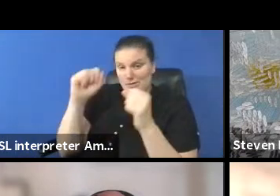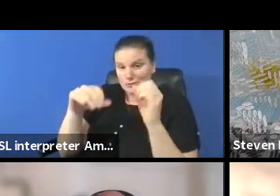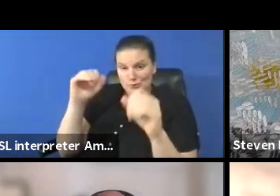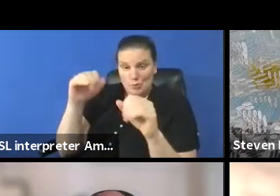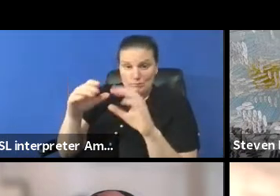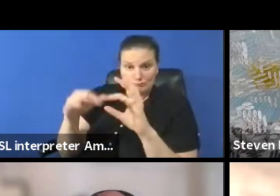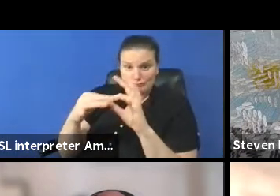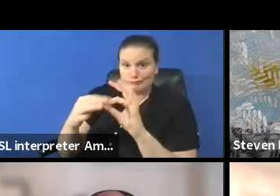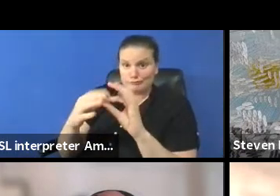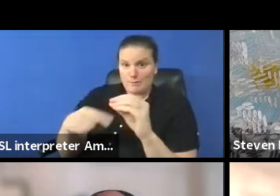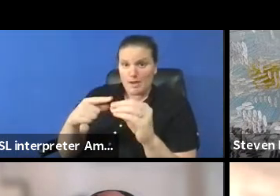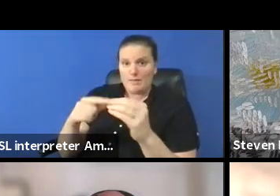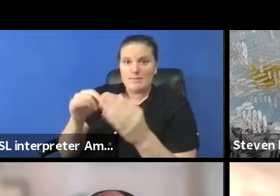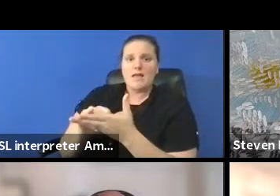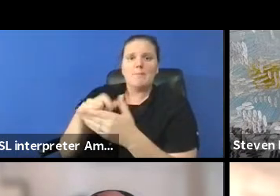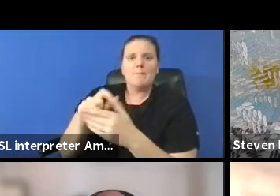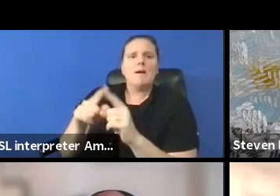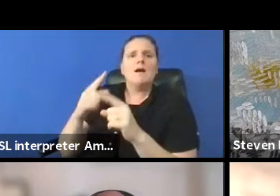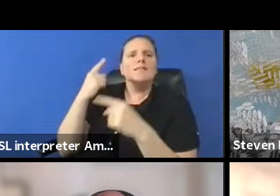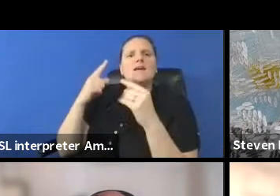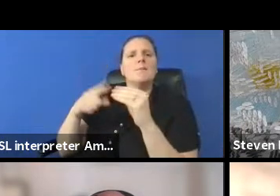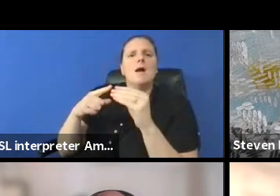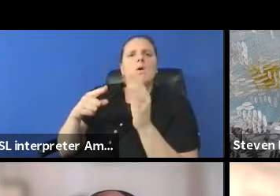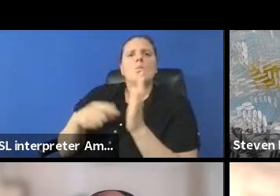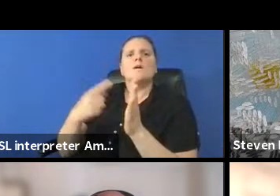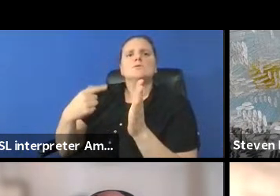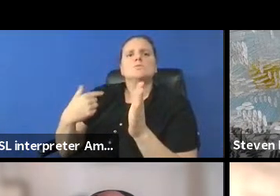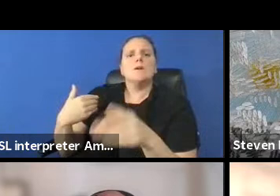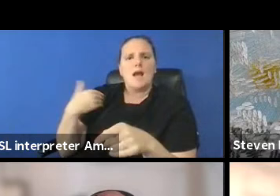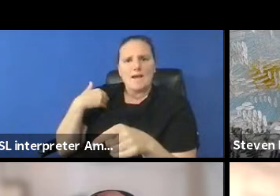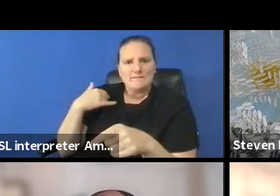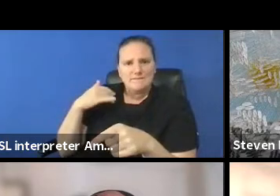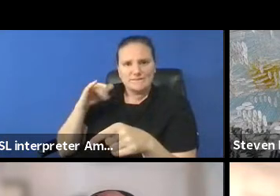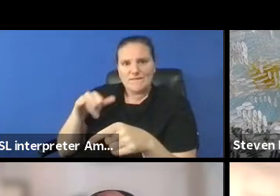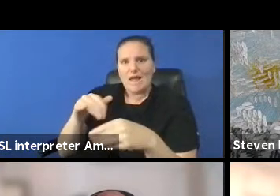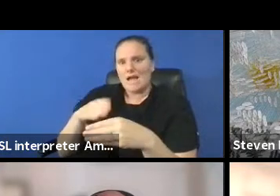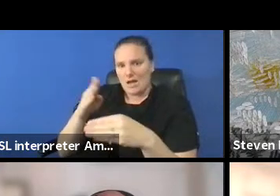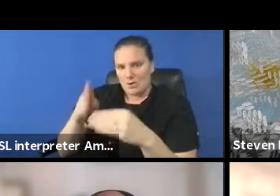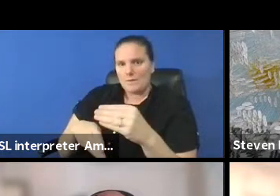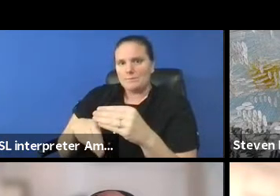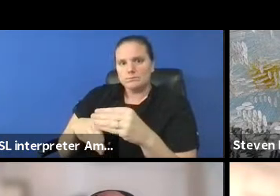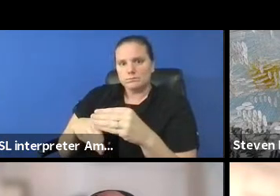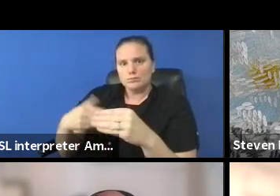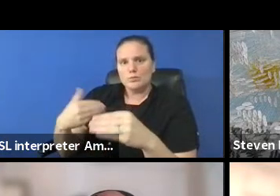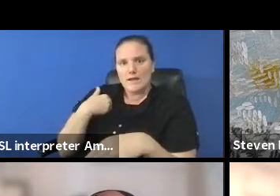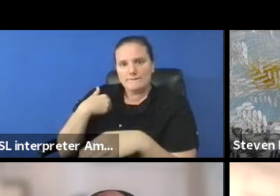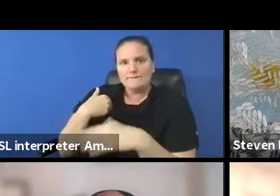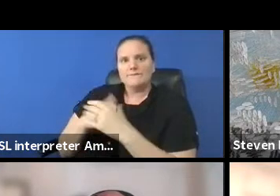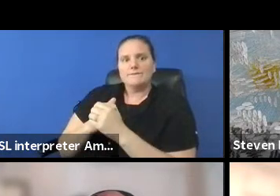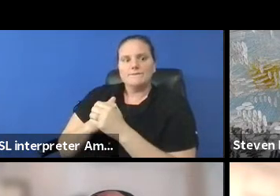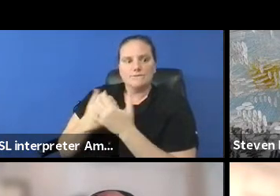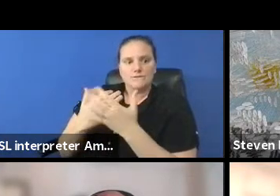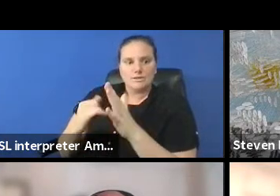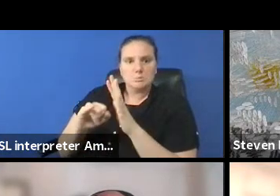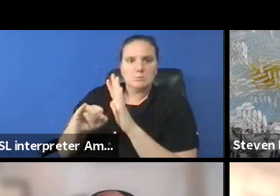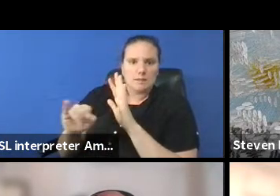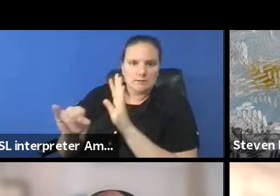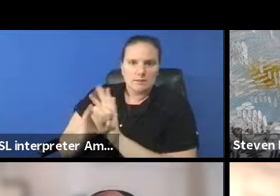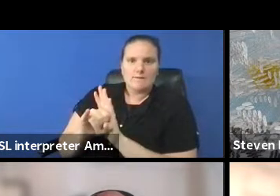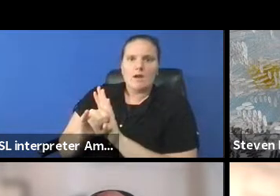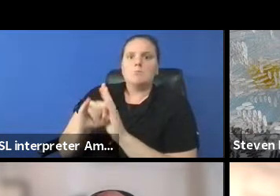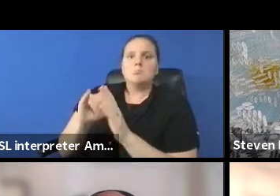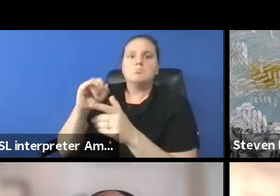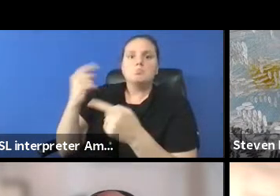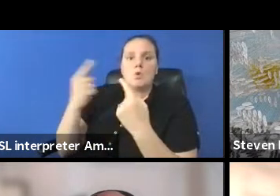but just thinking of like, once we do have the outcomes identified, wonder if